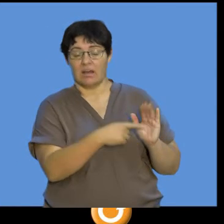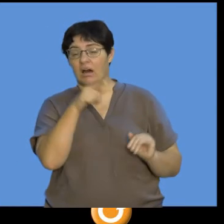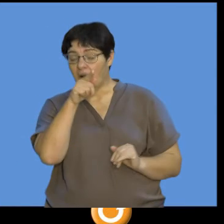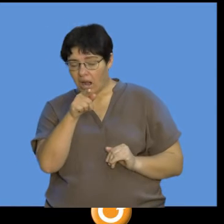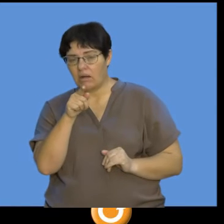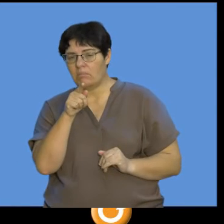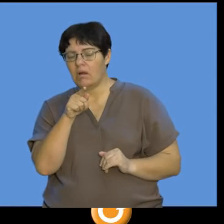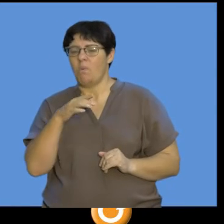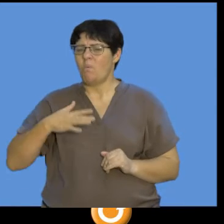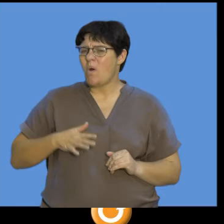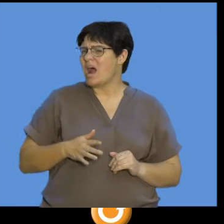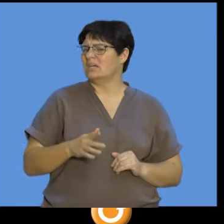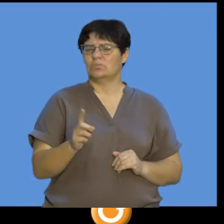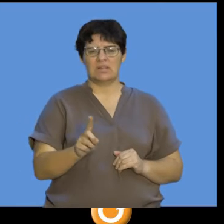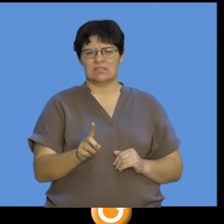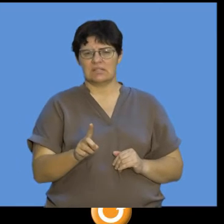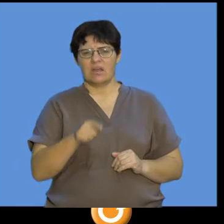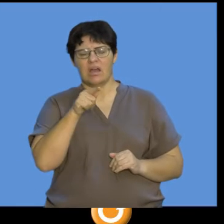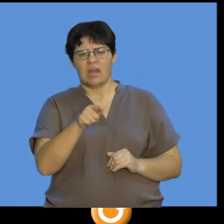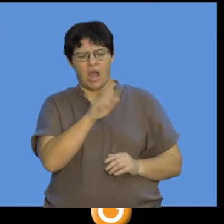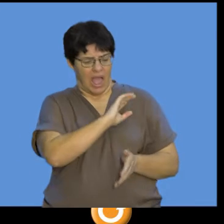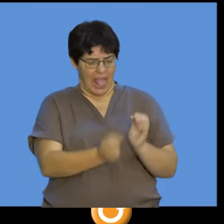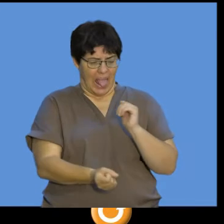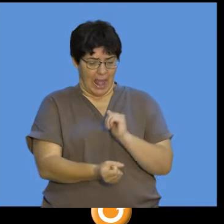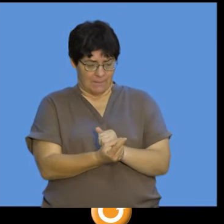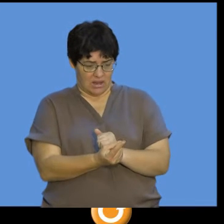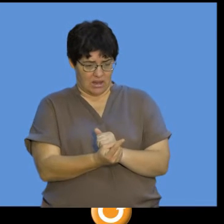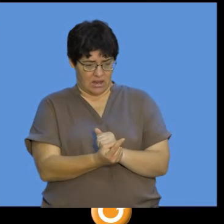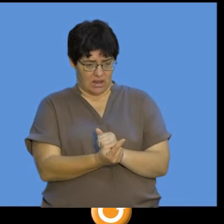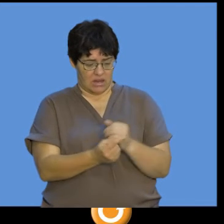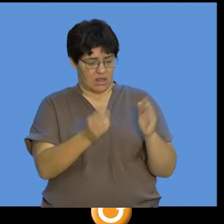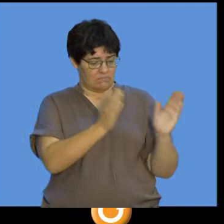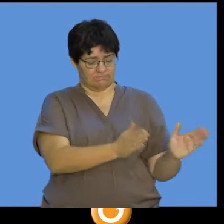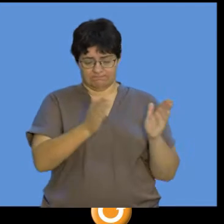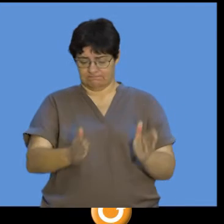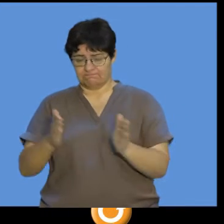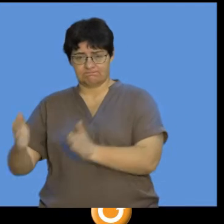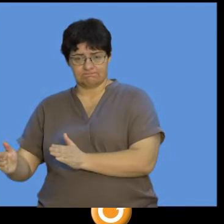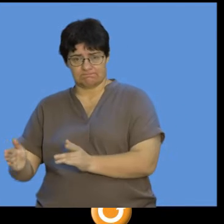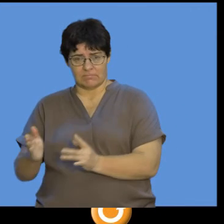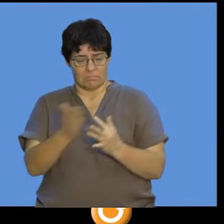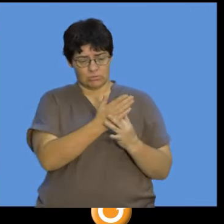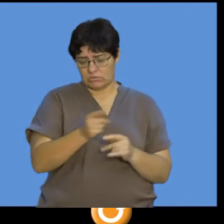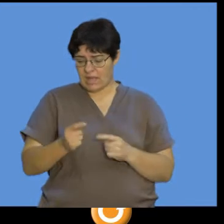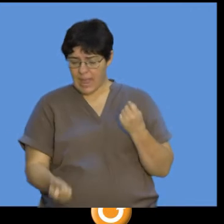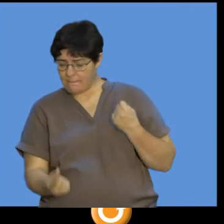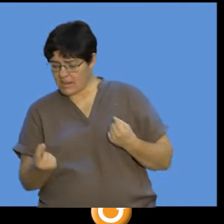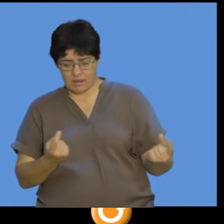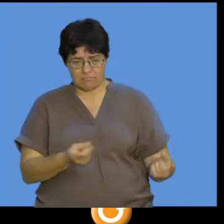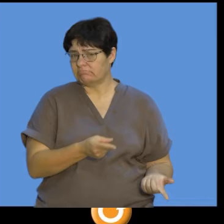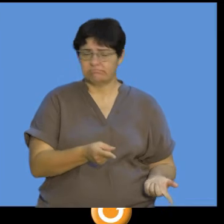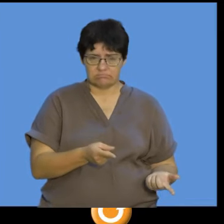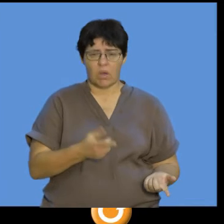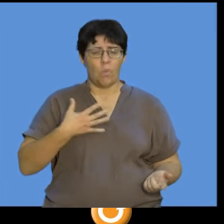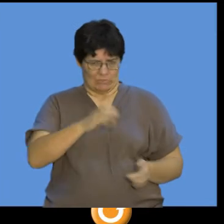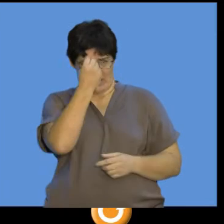and understand, as to what exactly happens, between the three states of matter. So we've got, in this case,